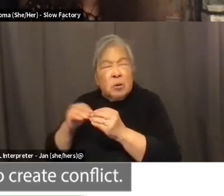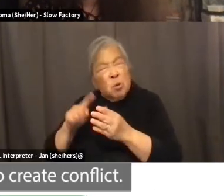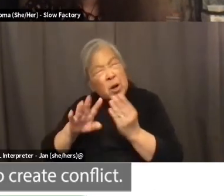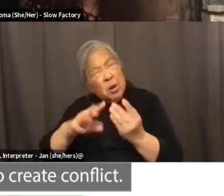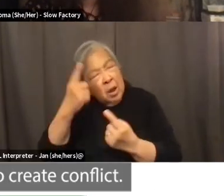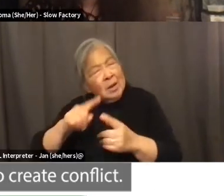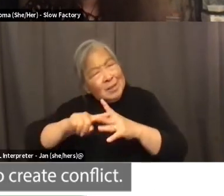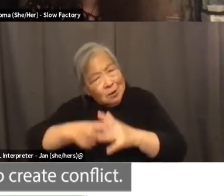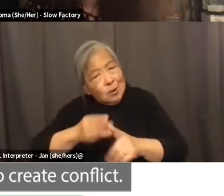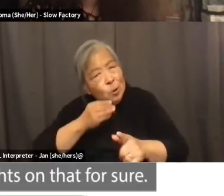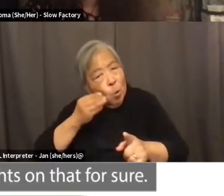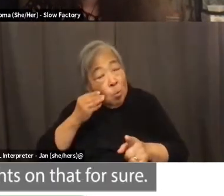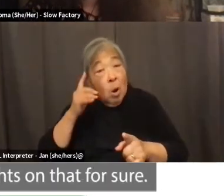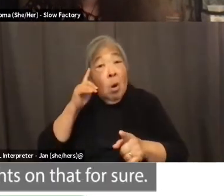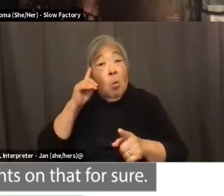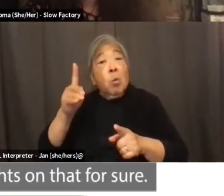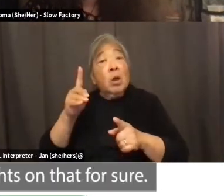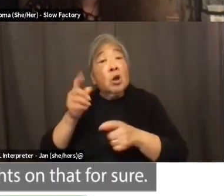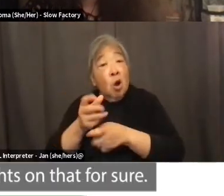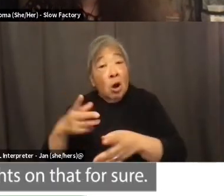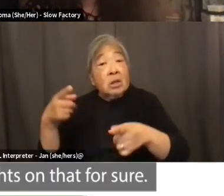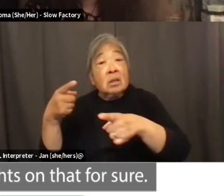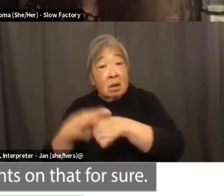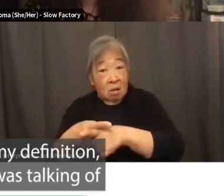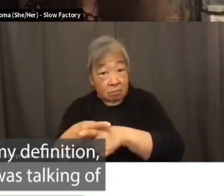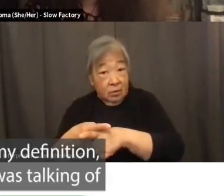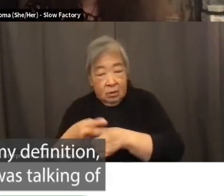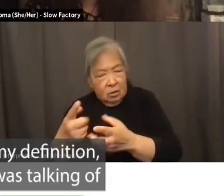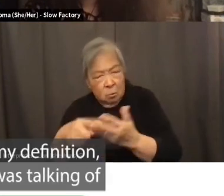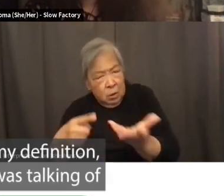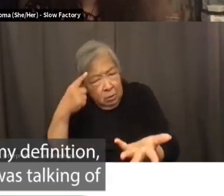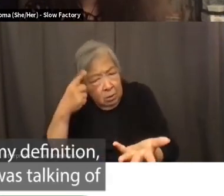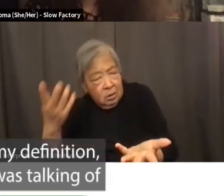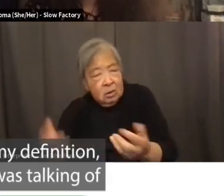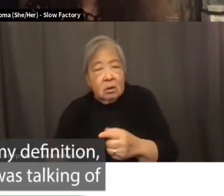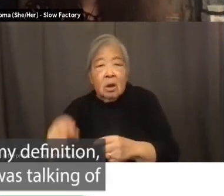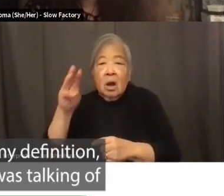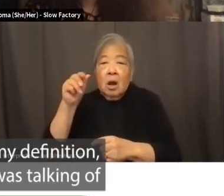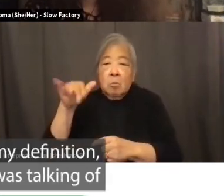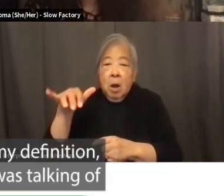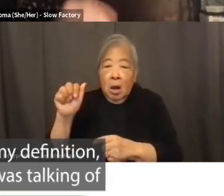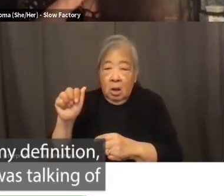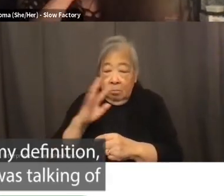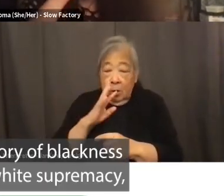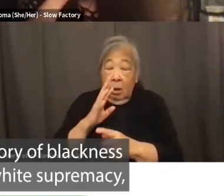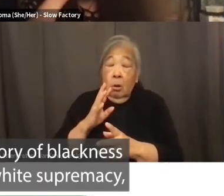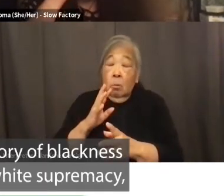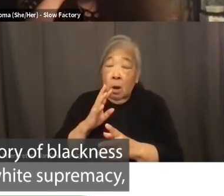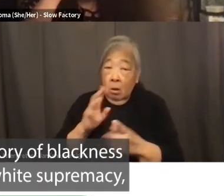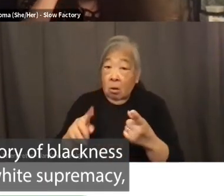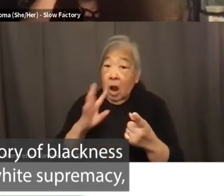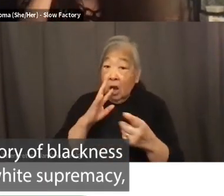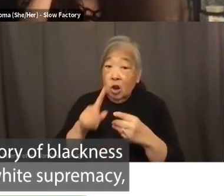and it's going to create conflict? Yeah, I have thoughts on that for sure. So when in my definition, like when I was talking about the